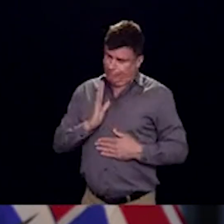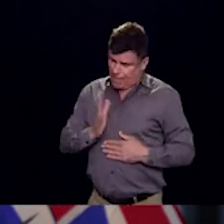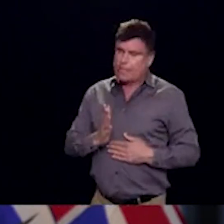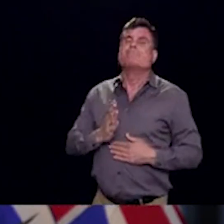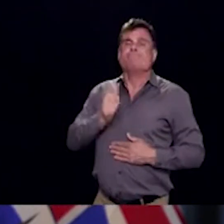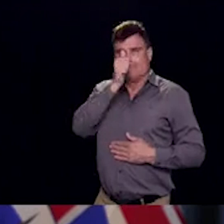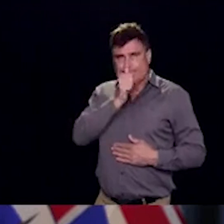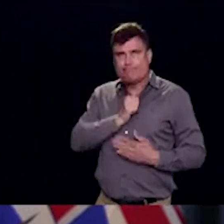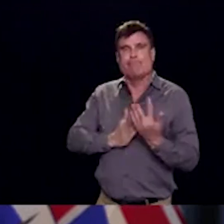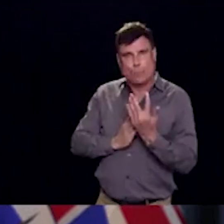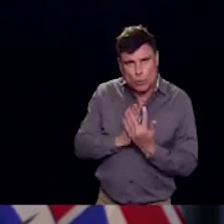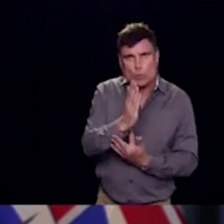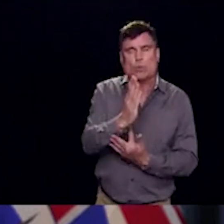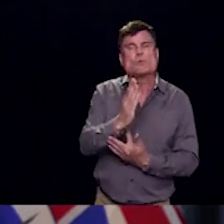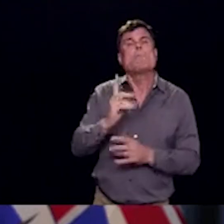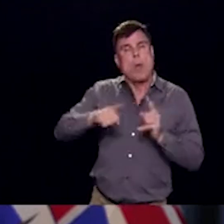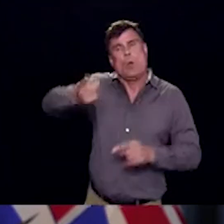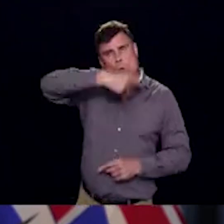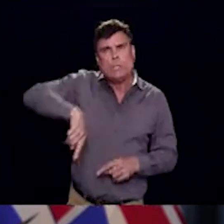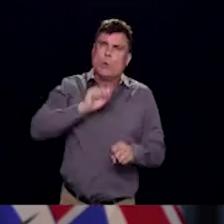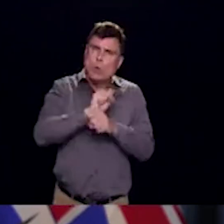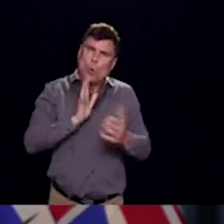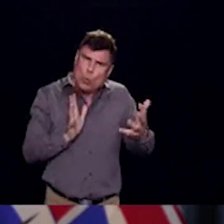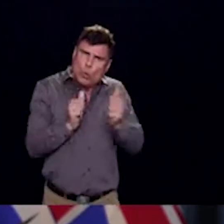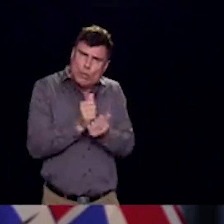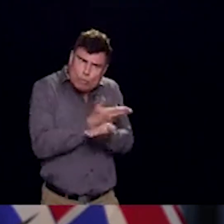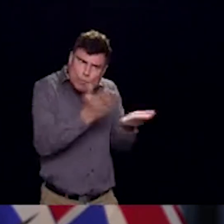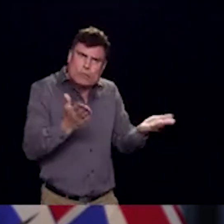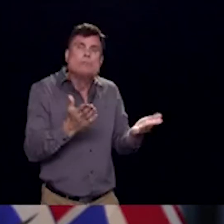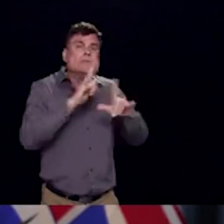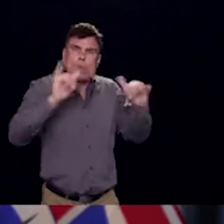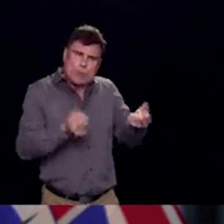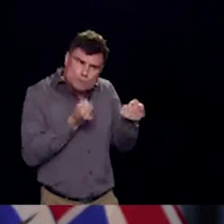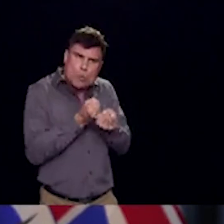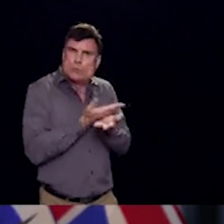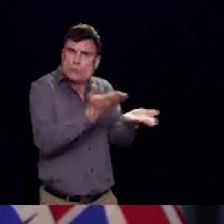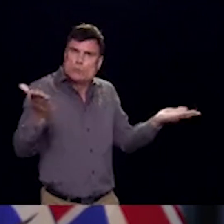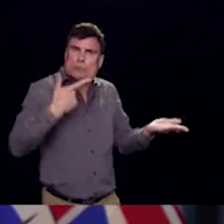that we have been all along. We'll be kind and be calm and be safe.